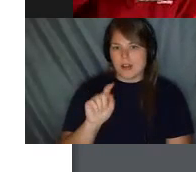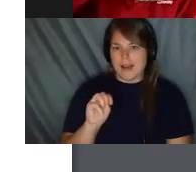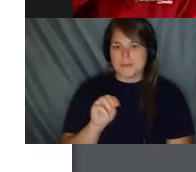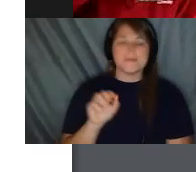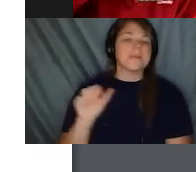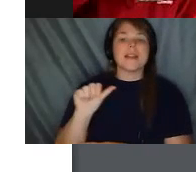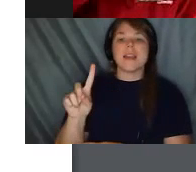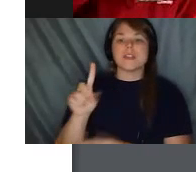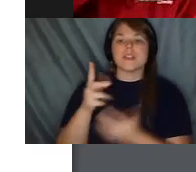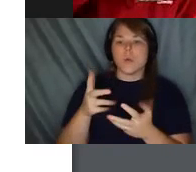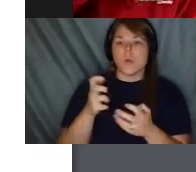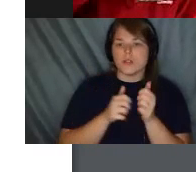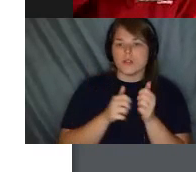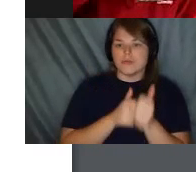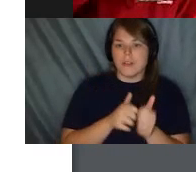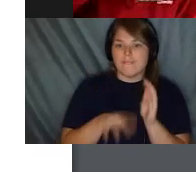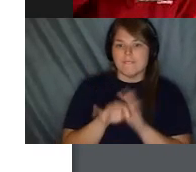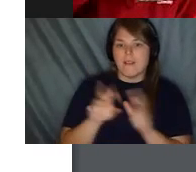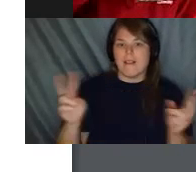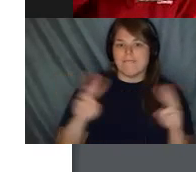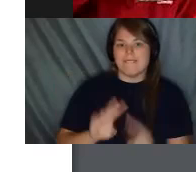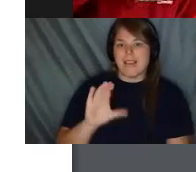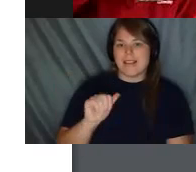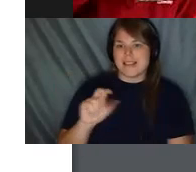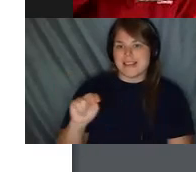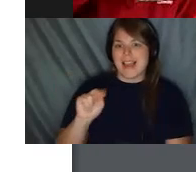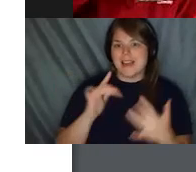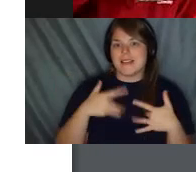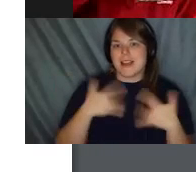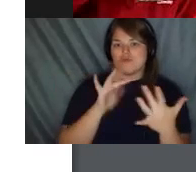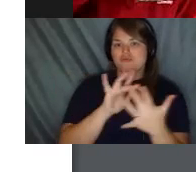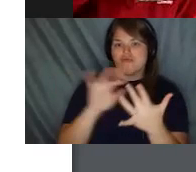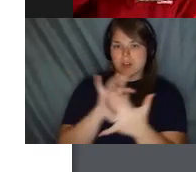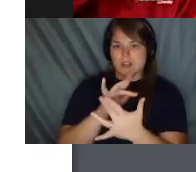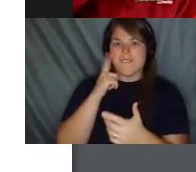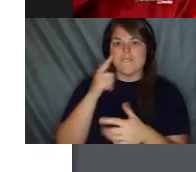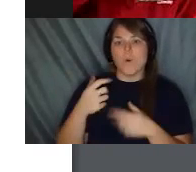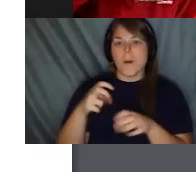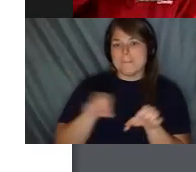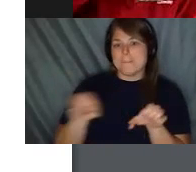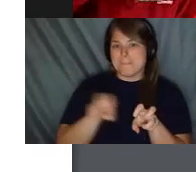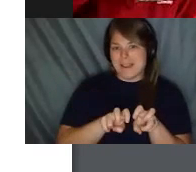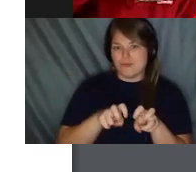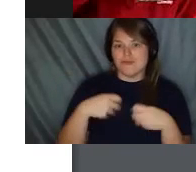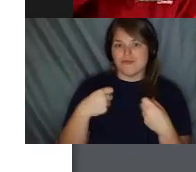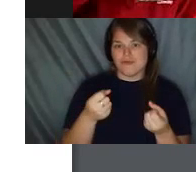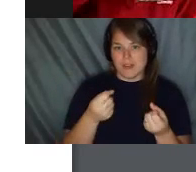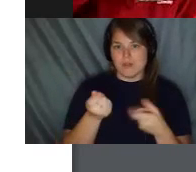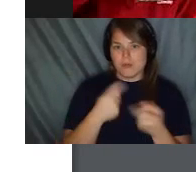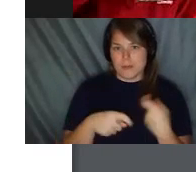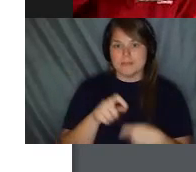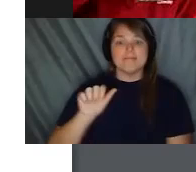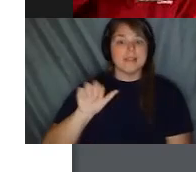to pursue a Valley Can informational outreach event for passenger vehicle replacement. And so the Air District did take note of all the